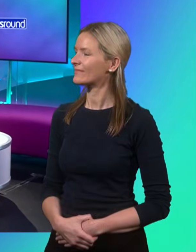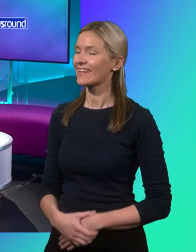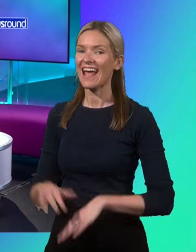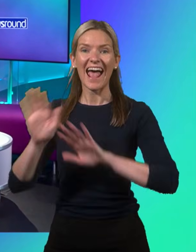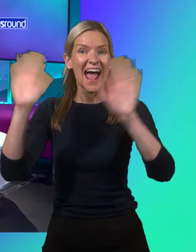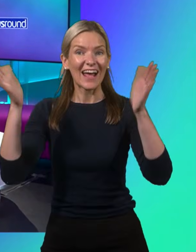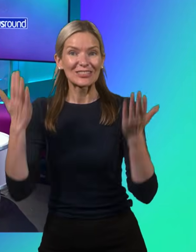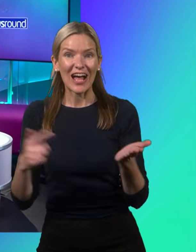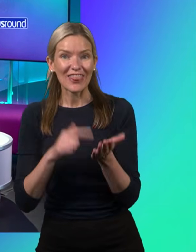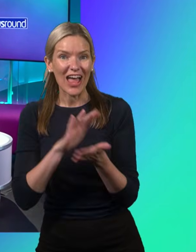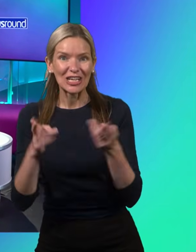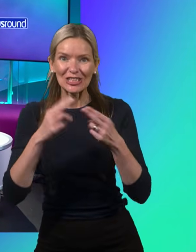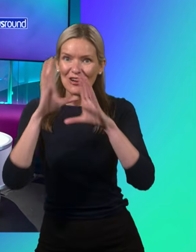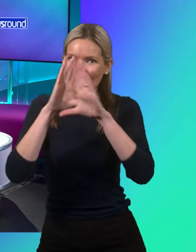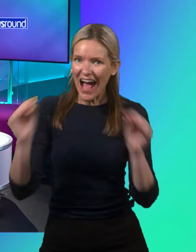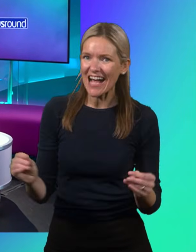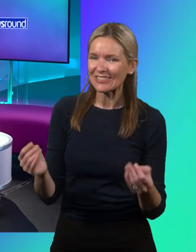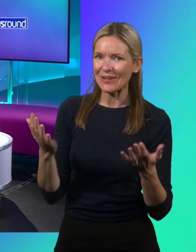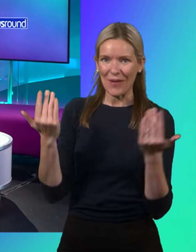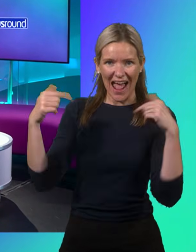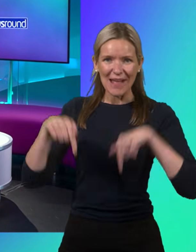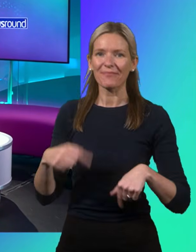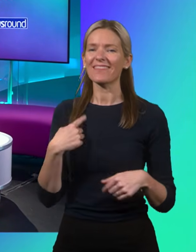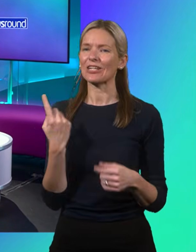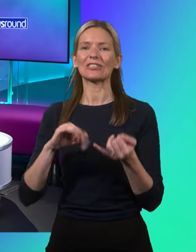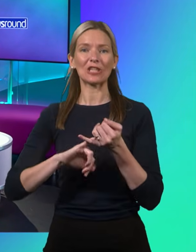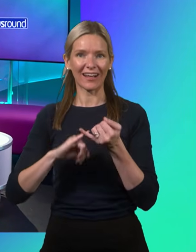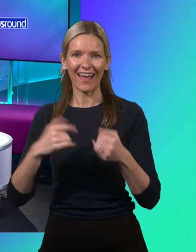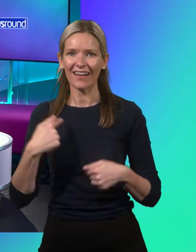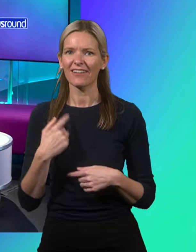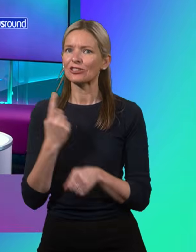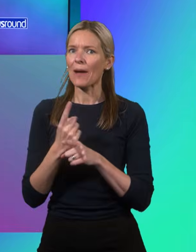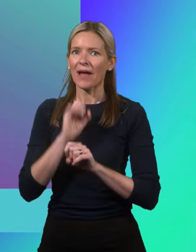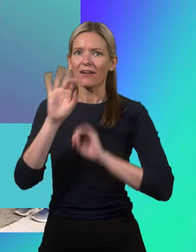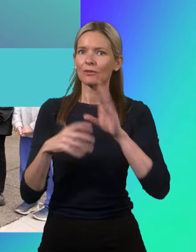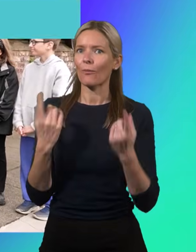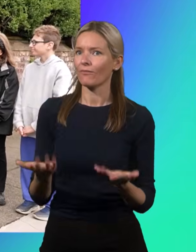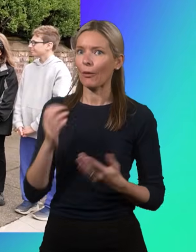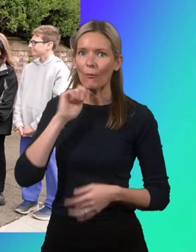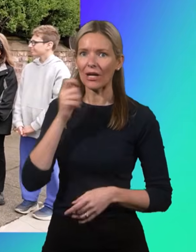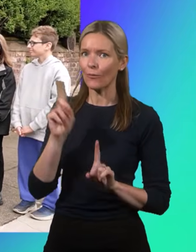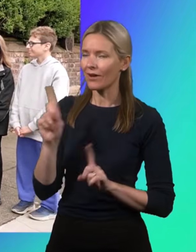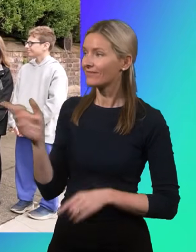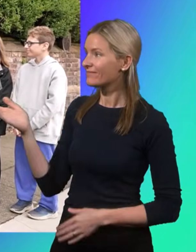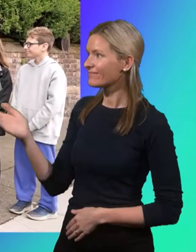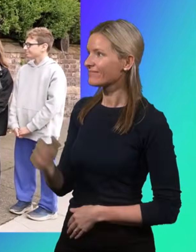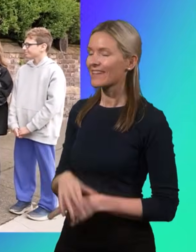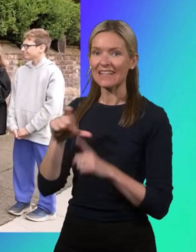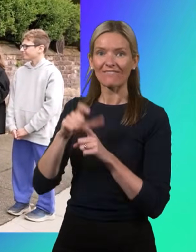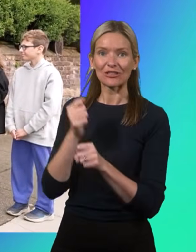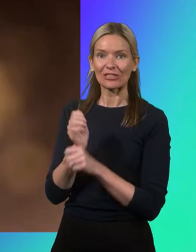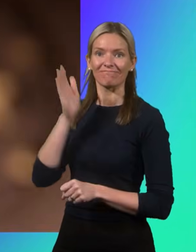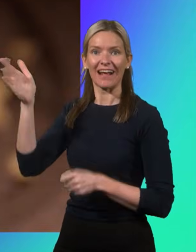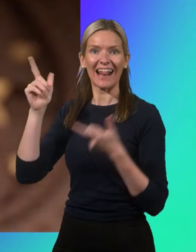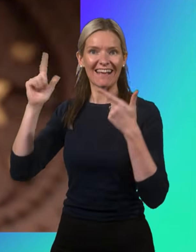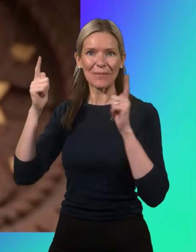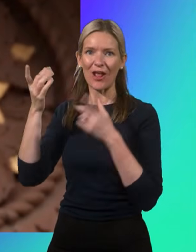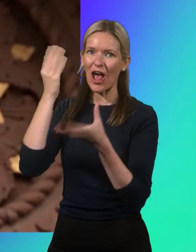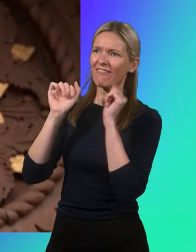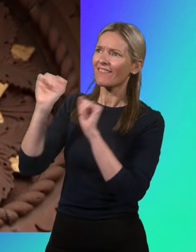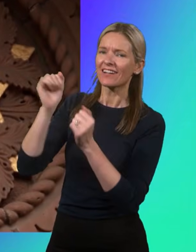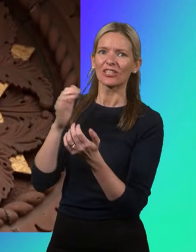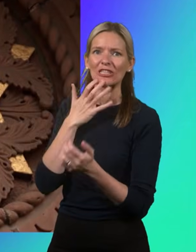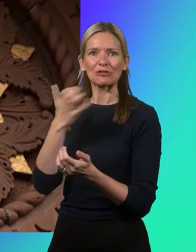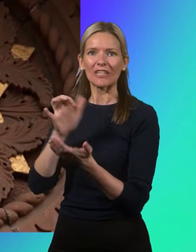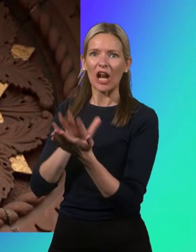to your Thursday Newsround. I'm Shanequa, and we've got these stories on the way. De-Graft goes to Liverpool to learn